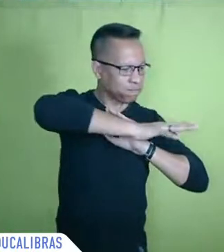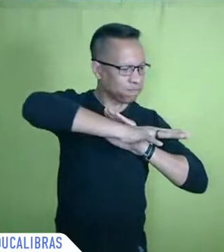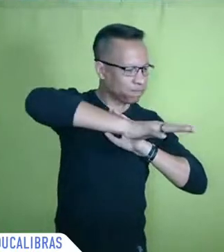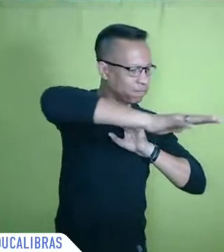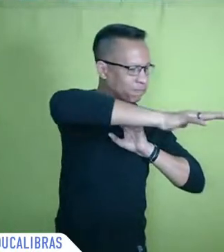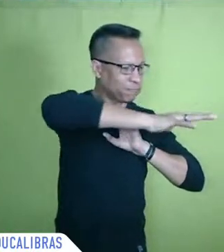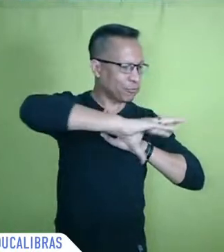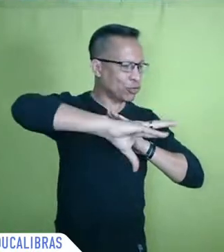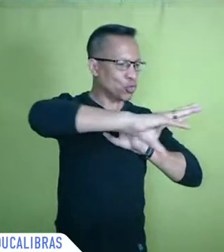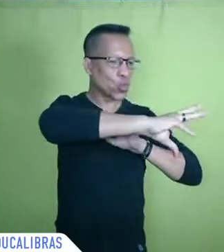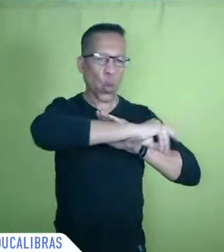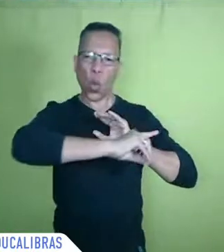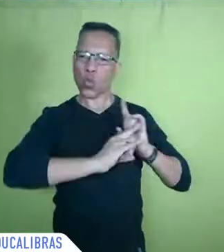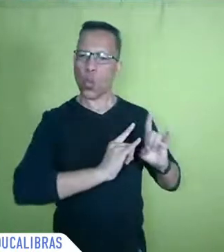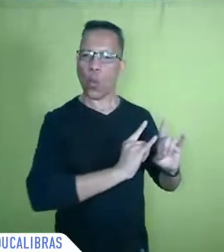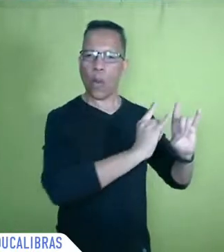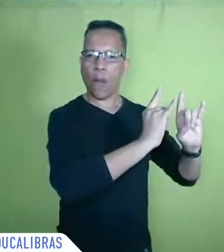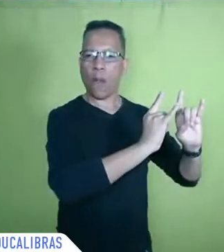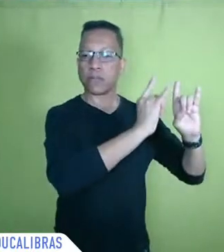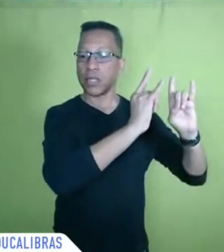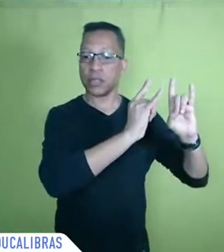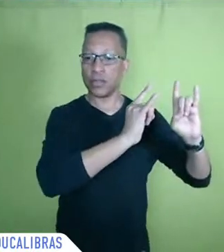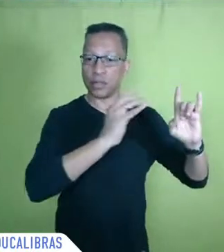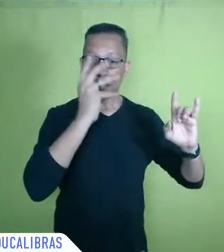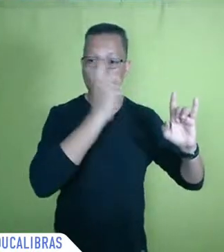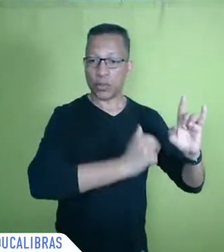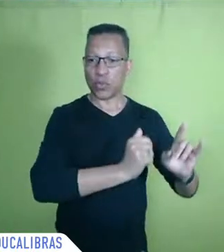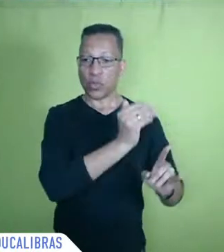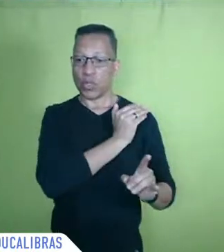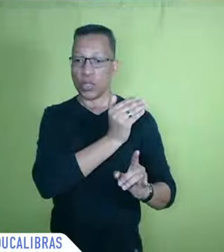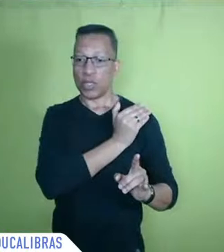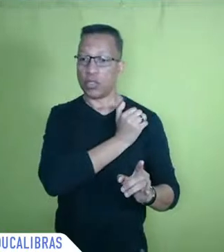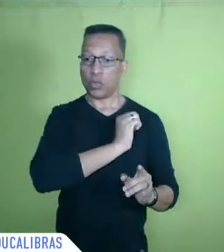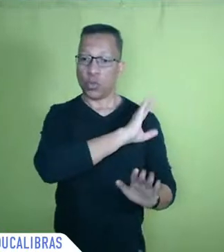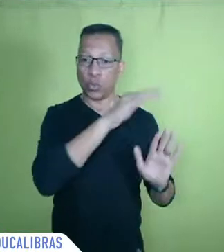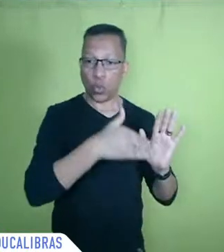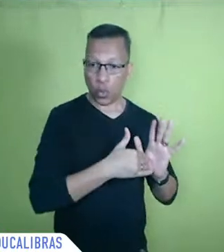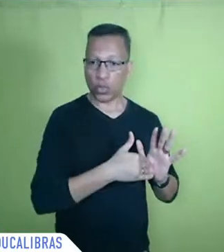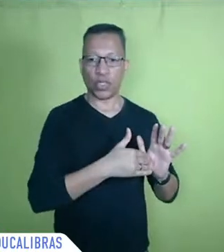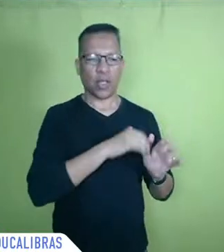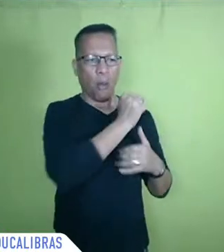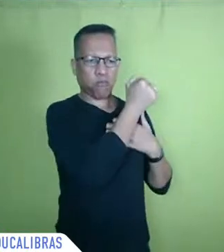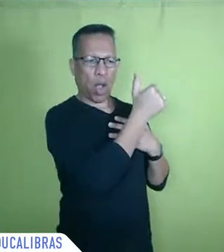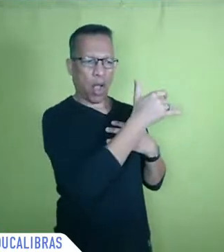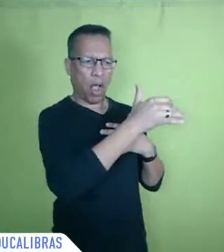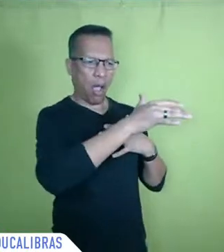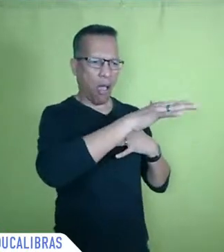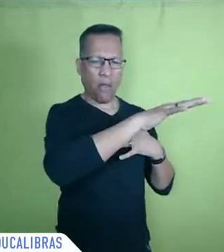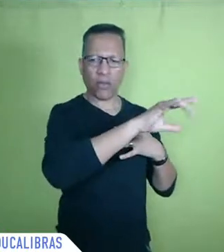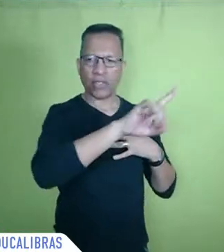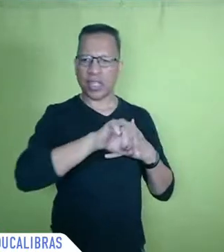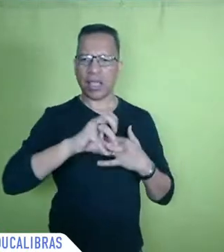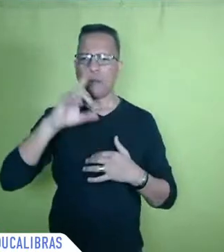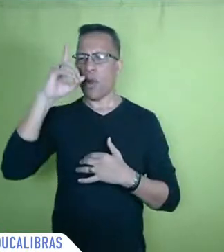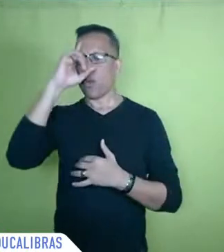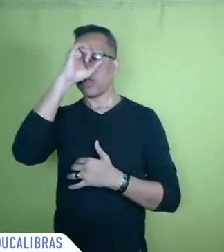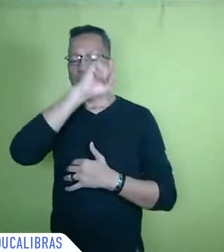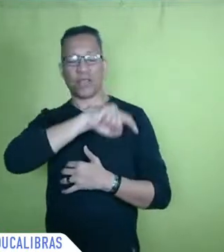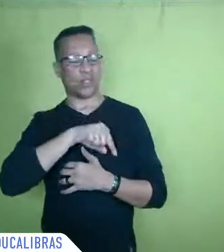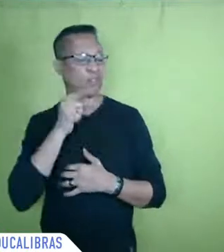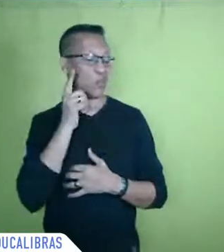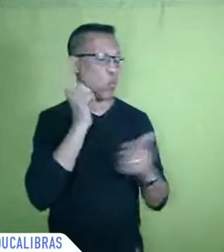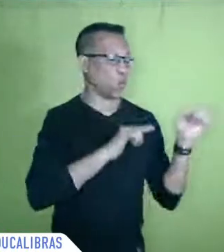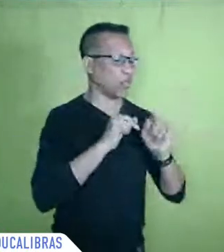the hills, you see from the communities an amazing panorama and everyone's richness